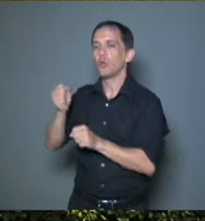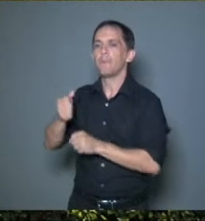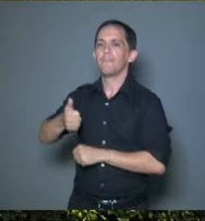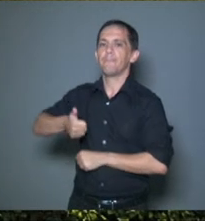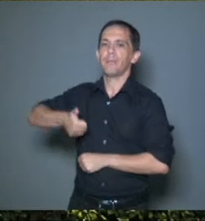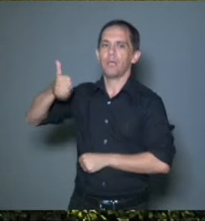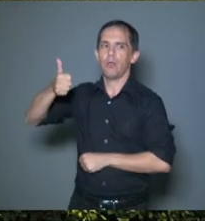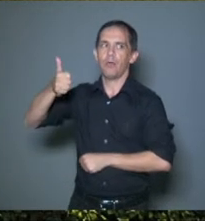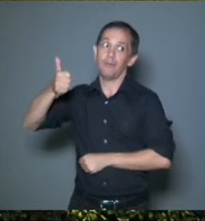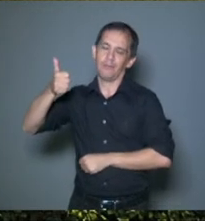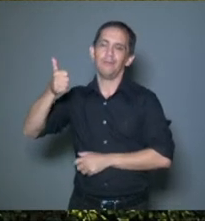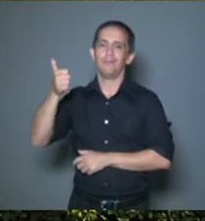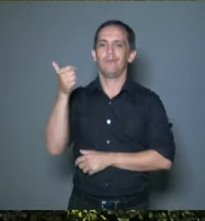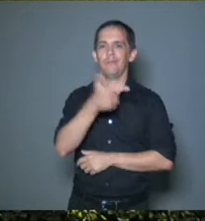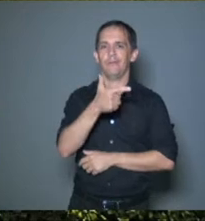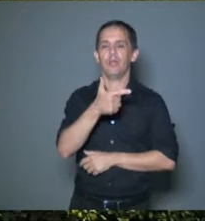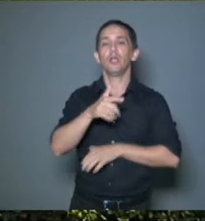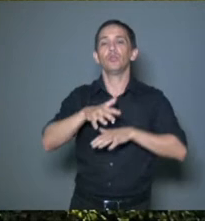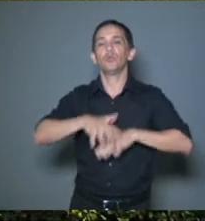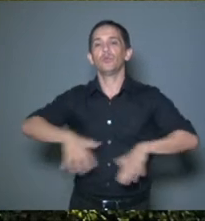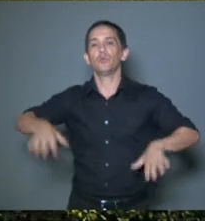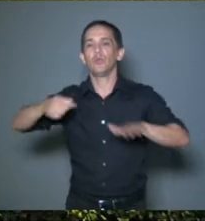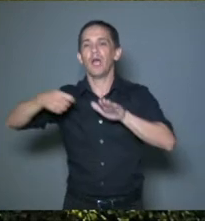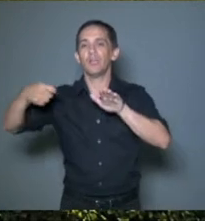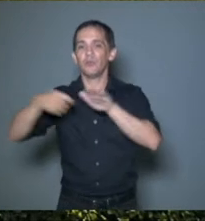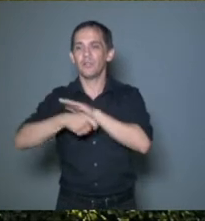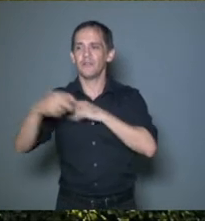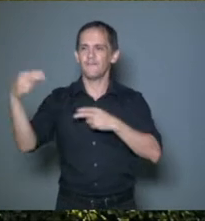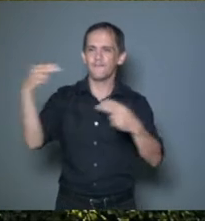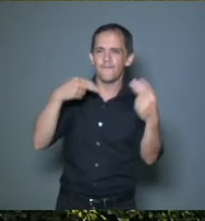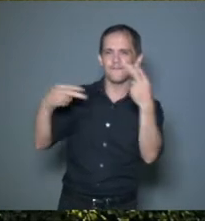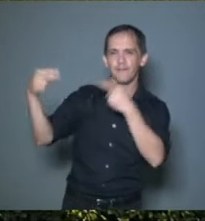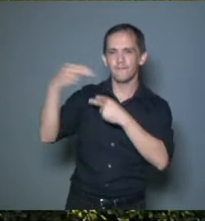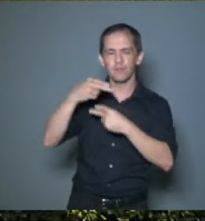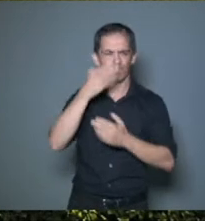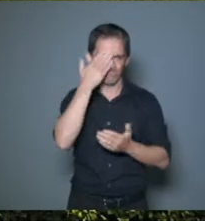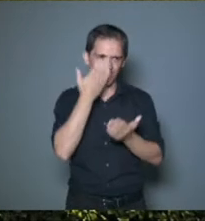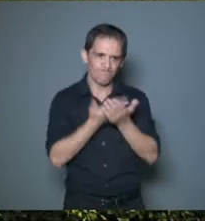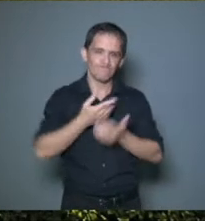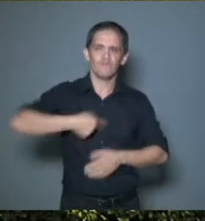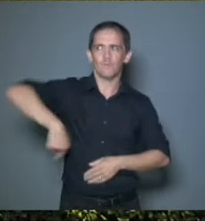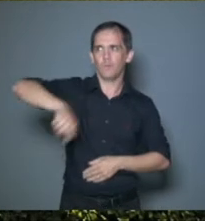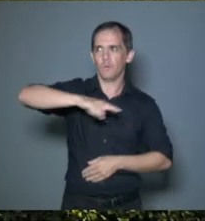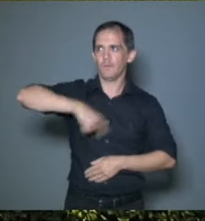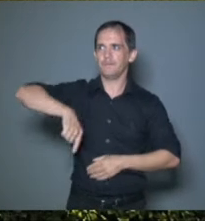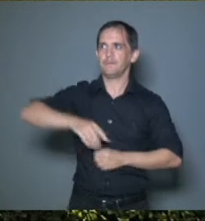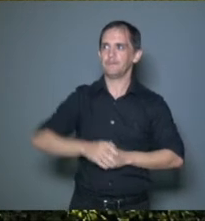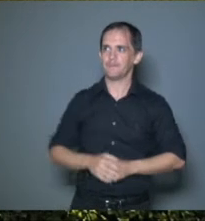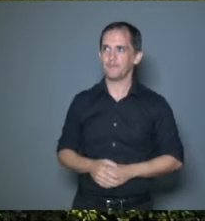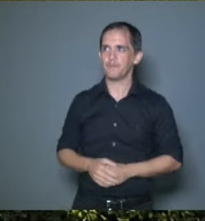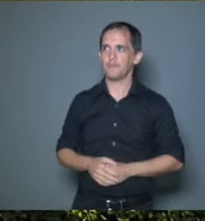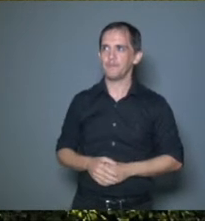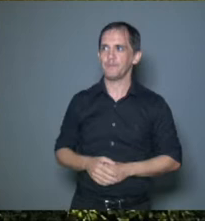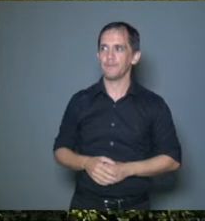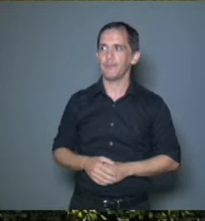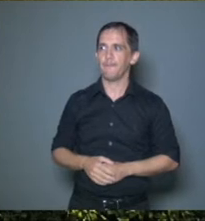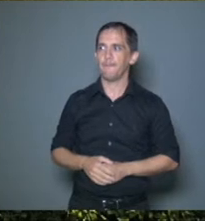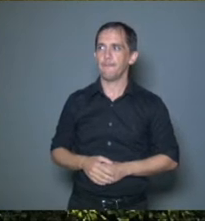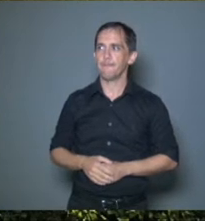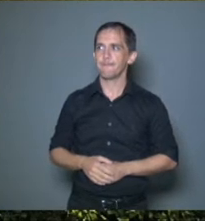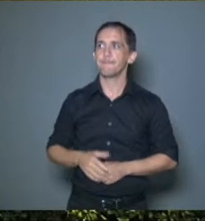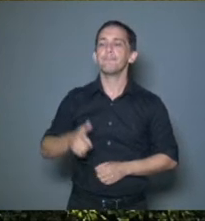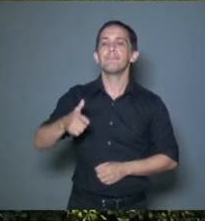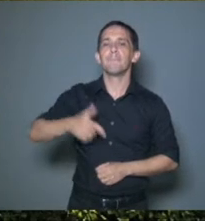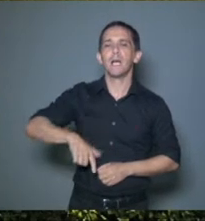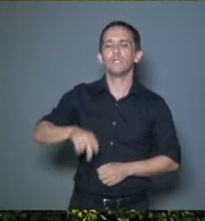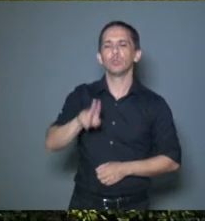your profitability and return to shareholders. Mature portfolio, focus on the